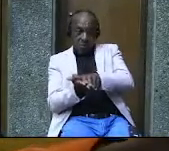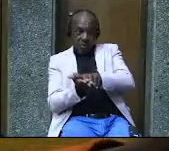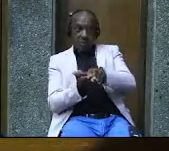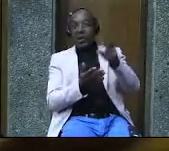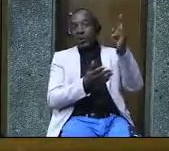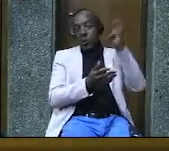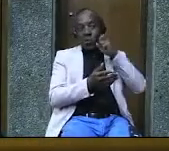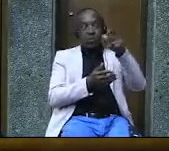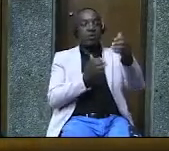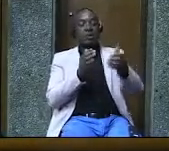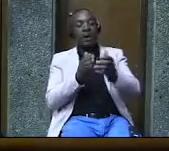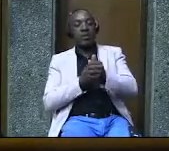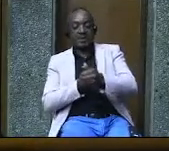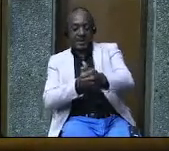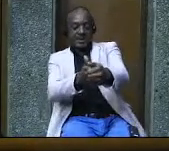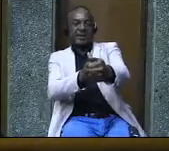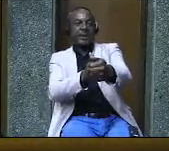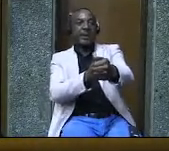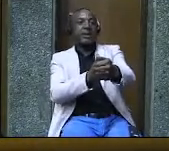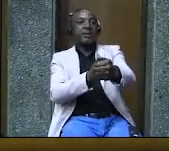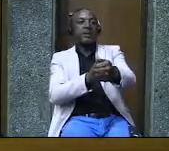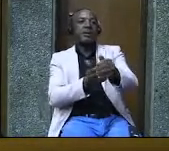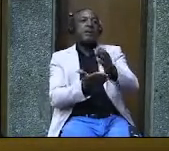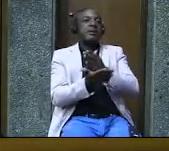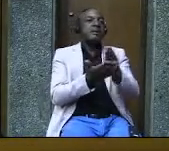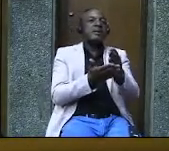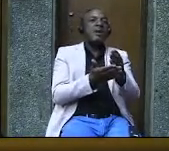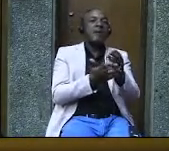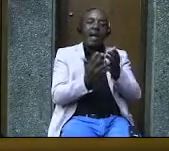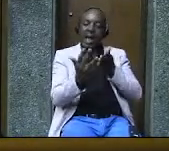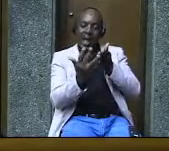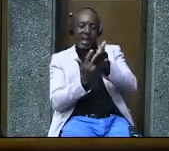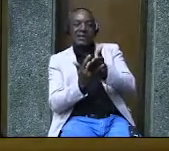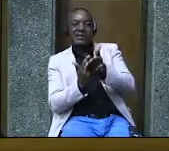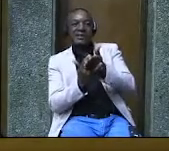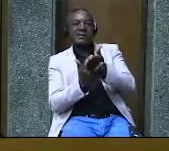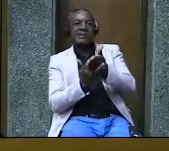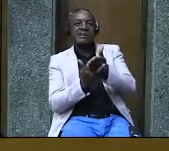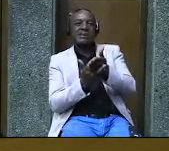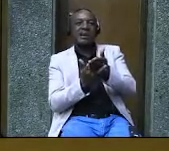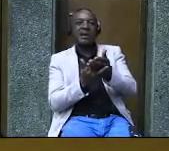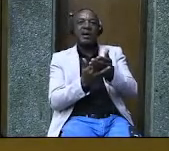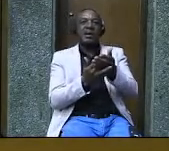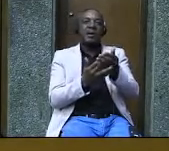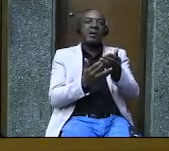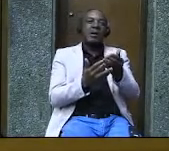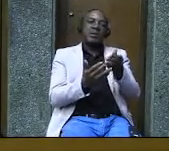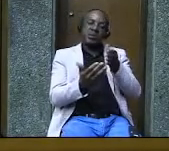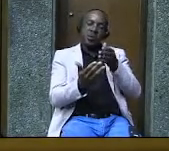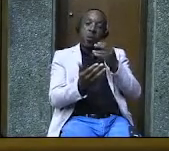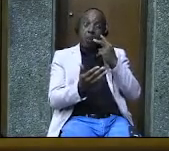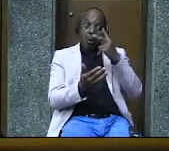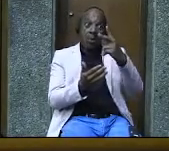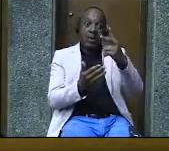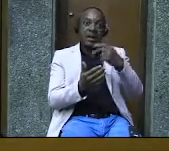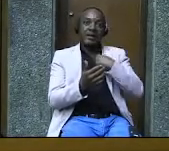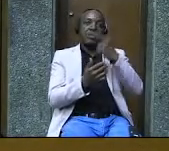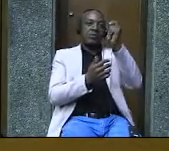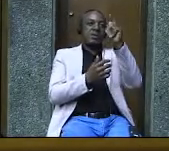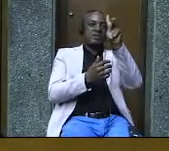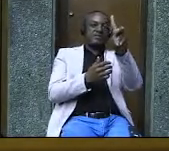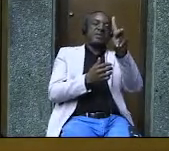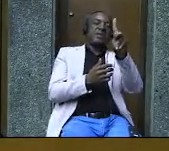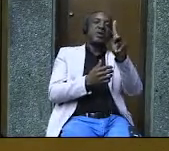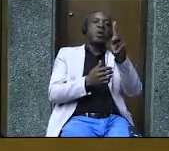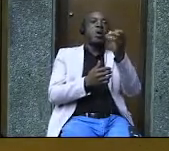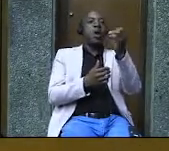bona, not re bua tjenana because ba bang ha bana yona access or mhlomong ba ka re bona ko TV or ba ka re utlwa ko di-radio and